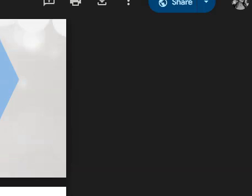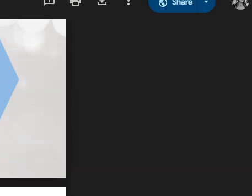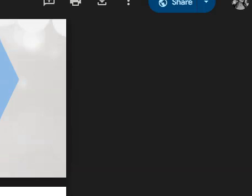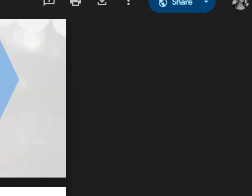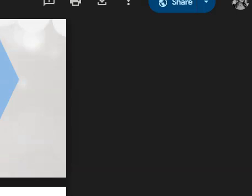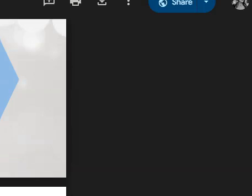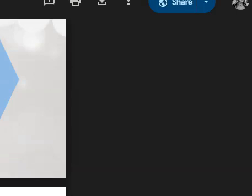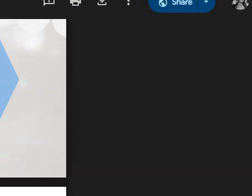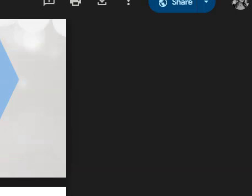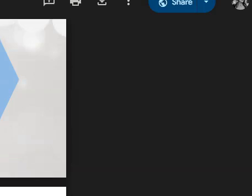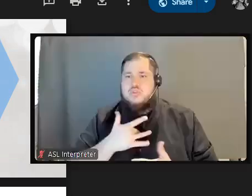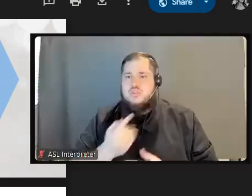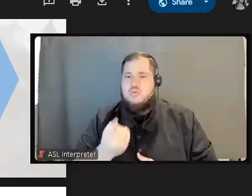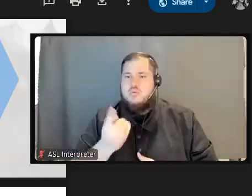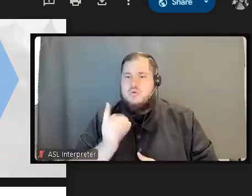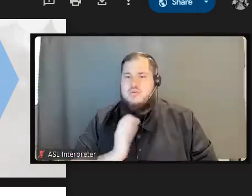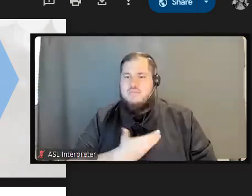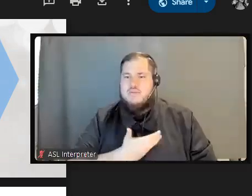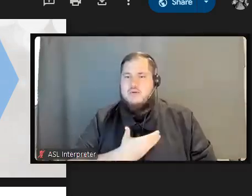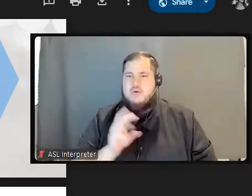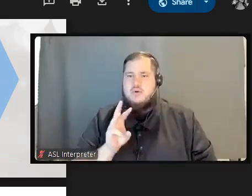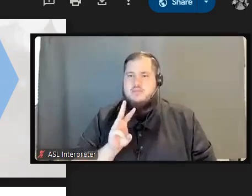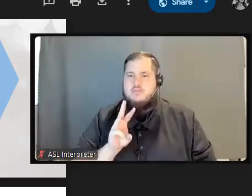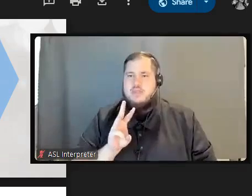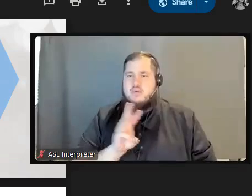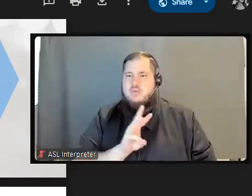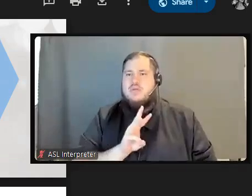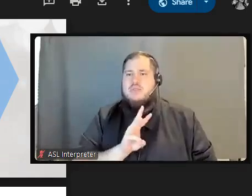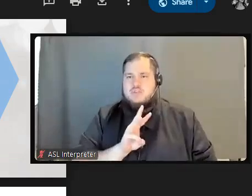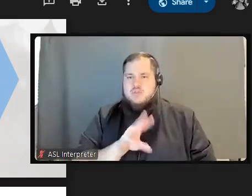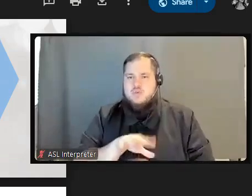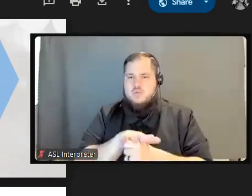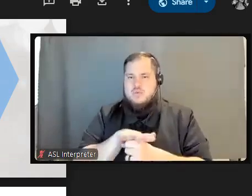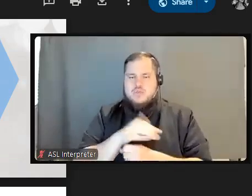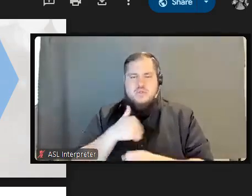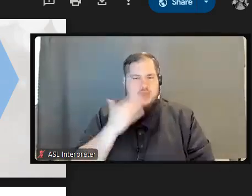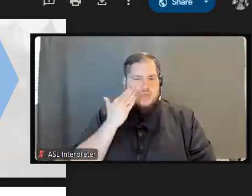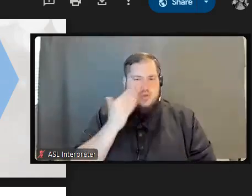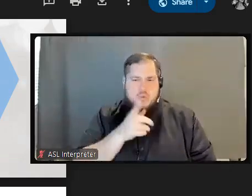Concerning one of our the Western region, Rachel Simpson, do we know who's going to be?